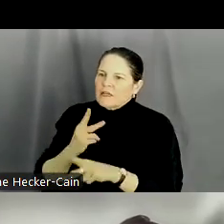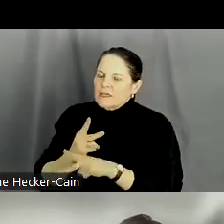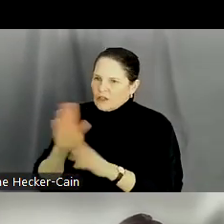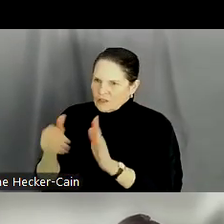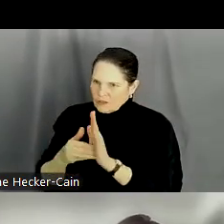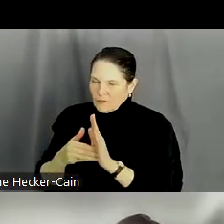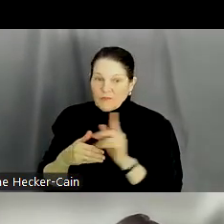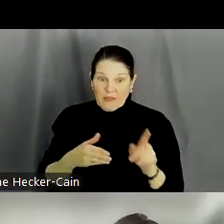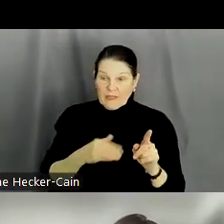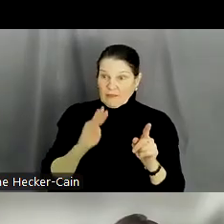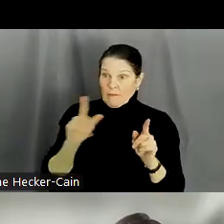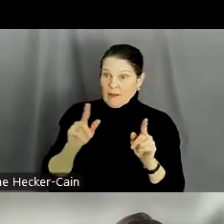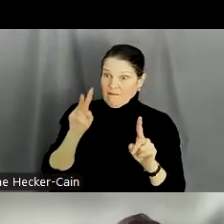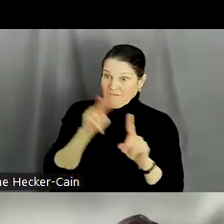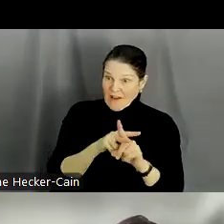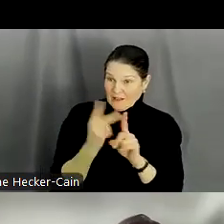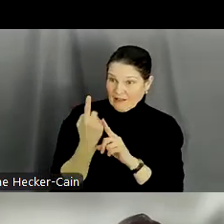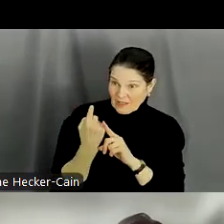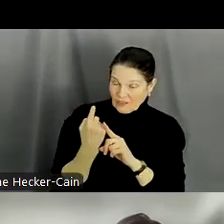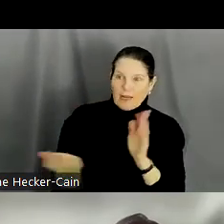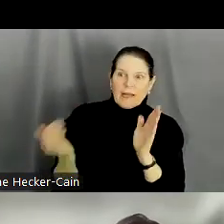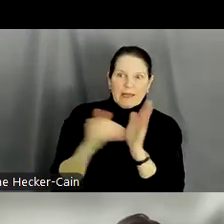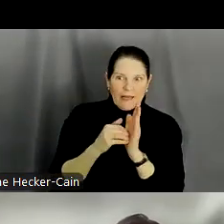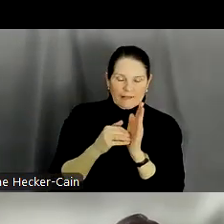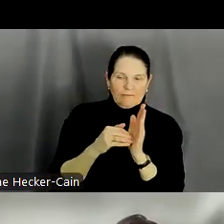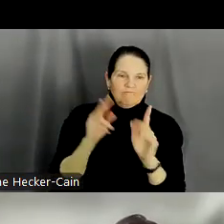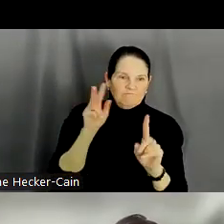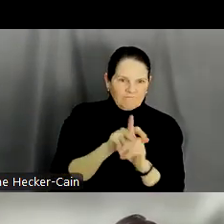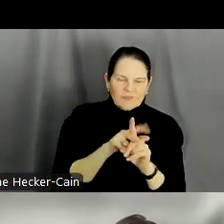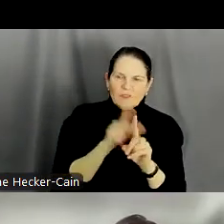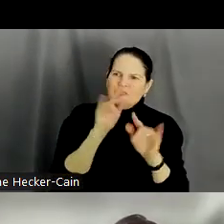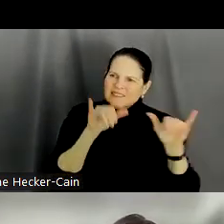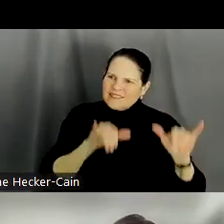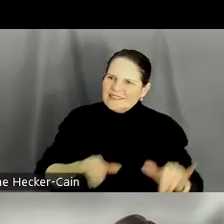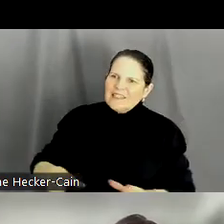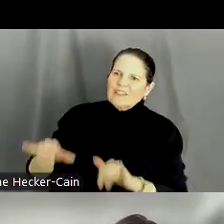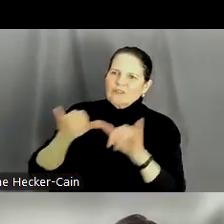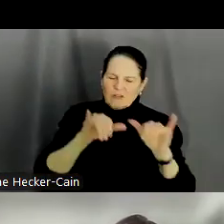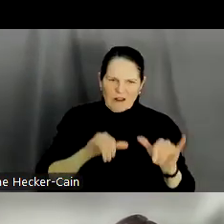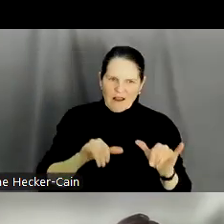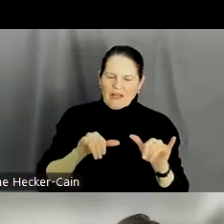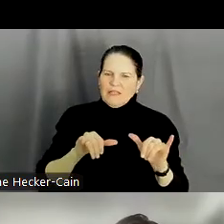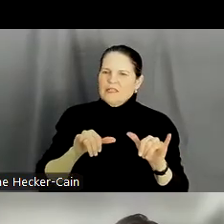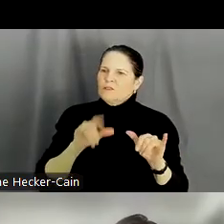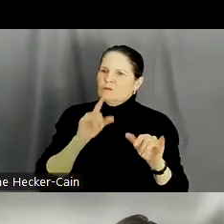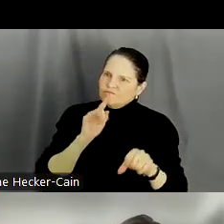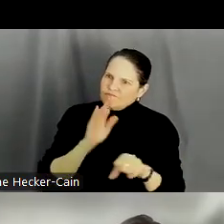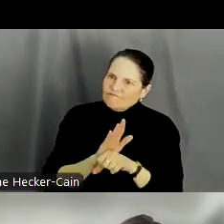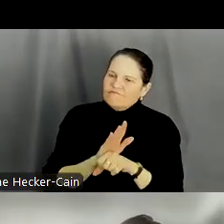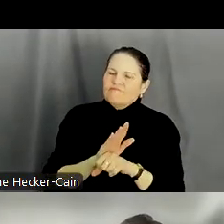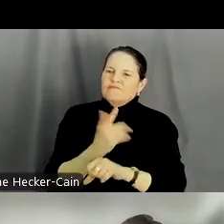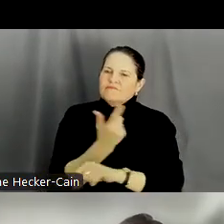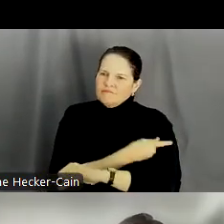filed last session. It's been filed again this year, but that would kind of standardize some of those practices for ensuring childhood